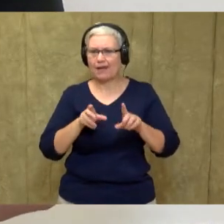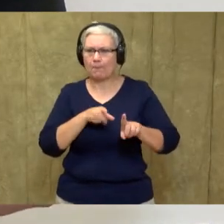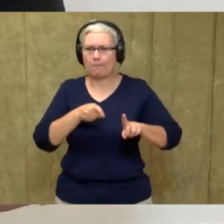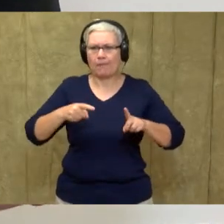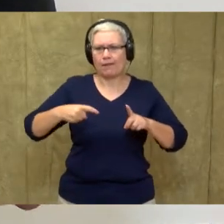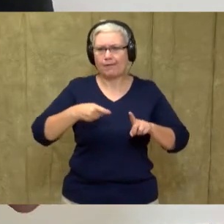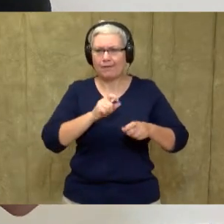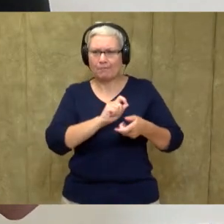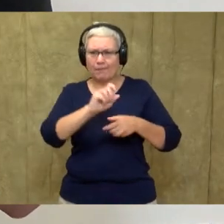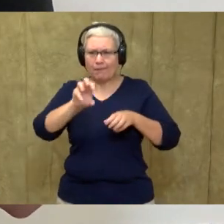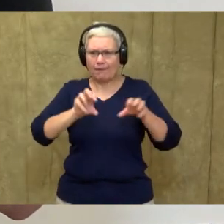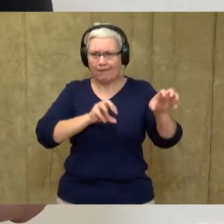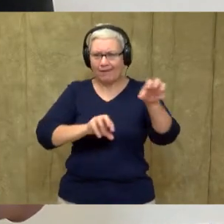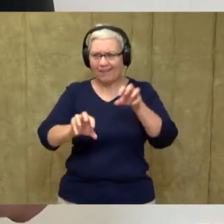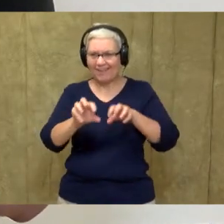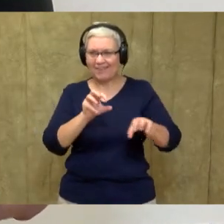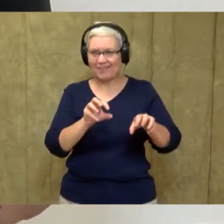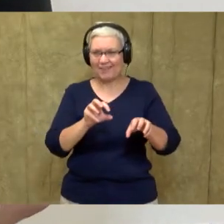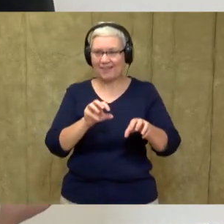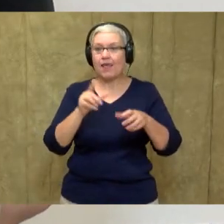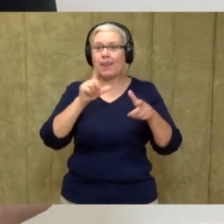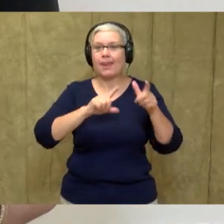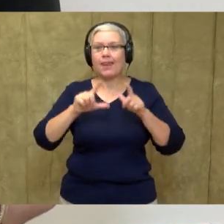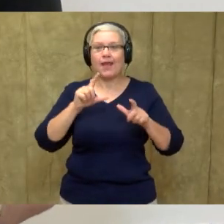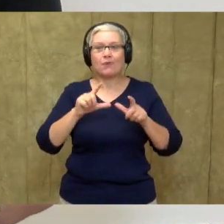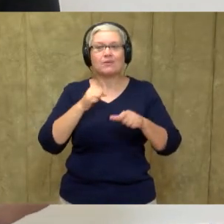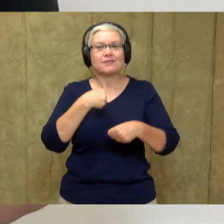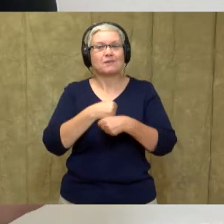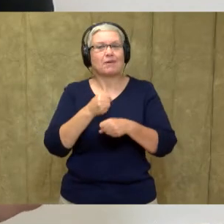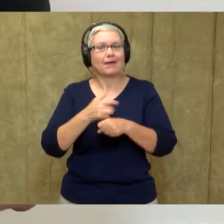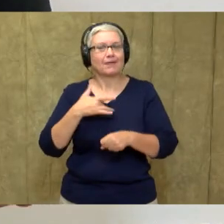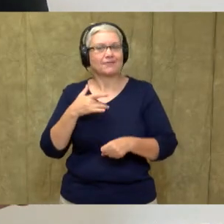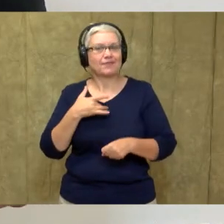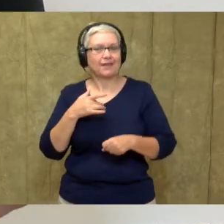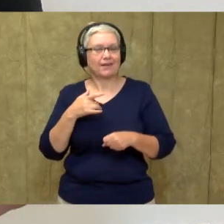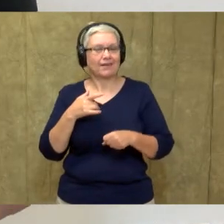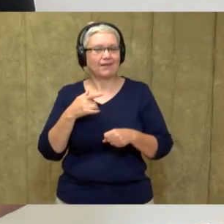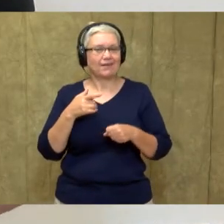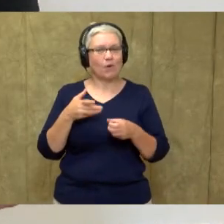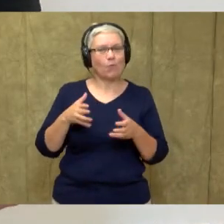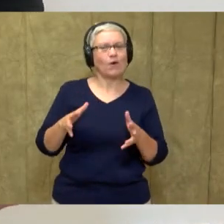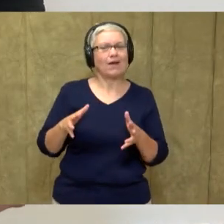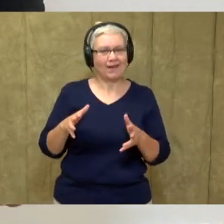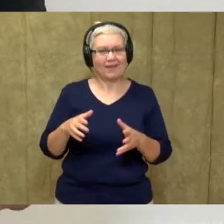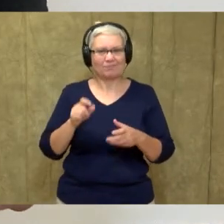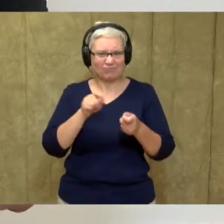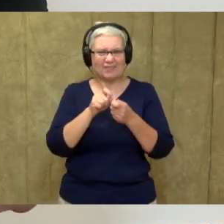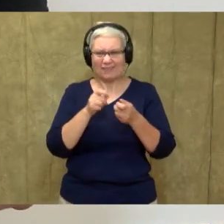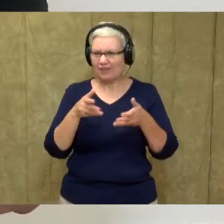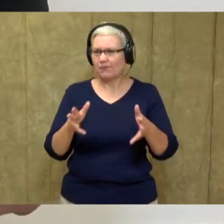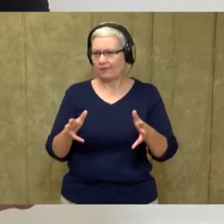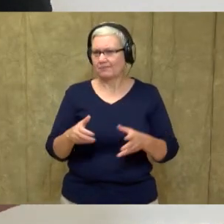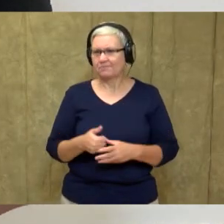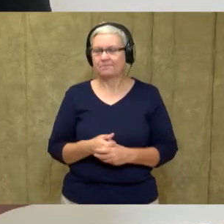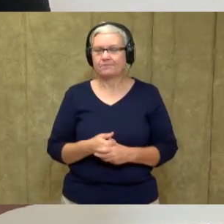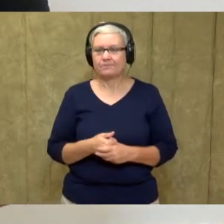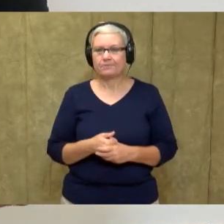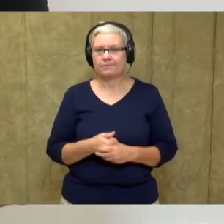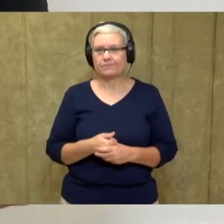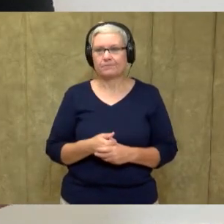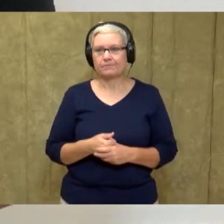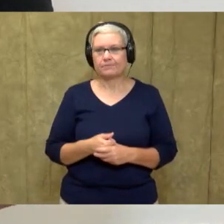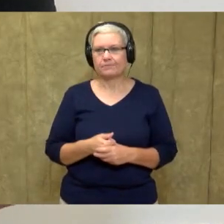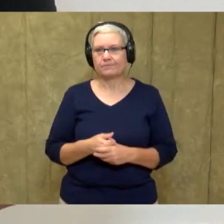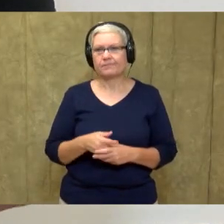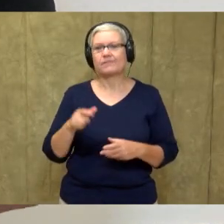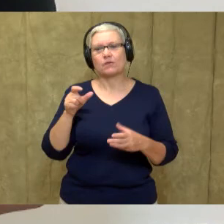language to really make us feel a certain way. And that's when it gets really fun, okay? And then, of course, we will get into a little